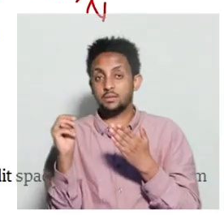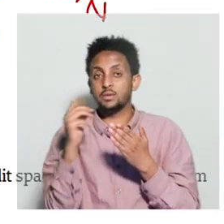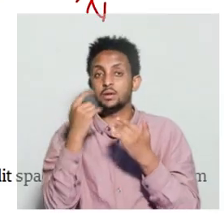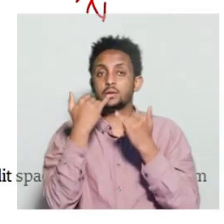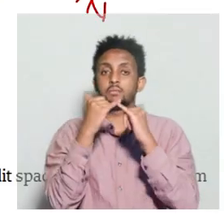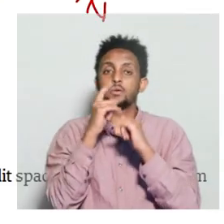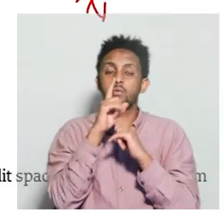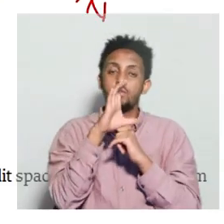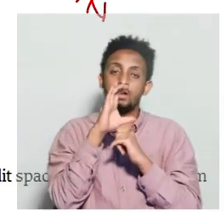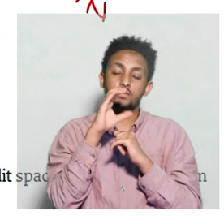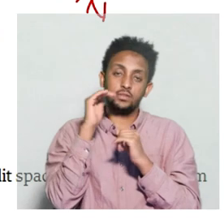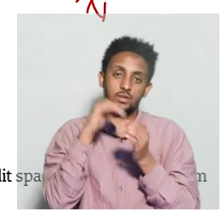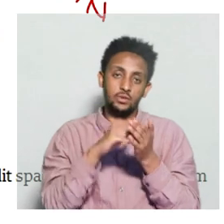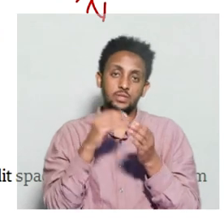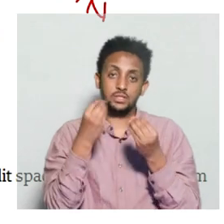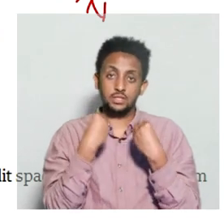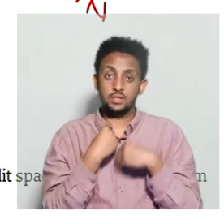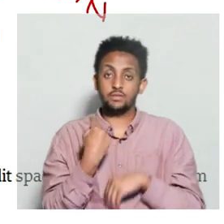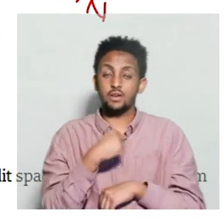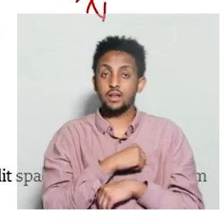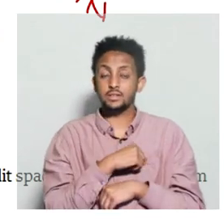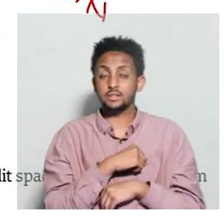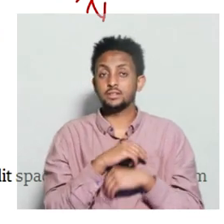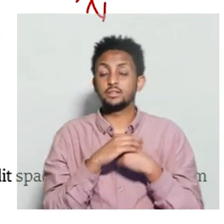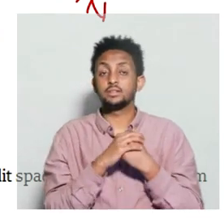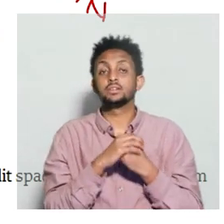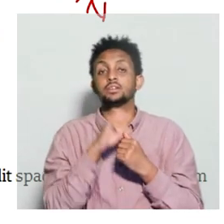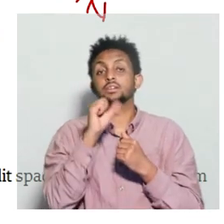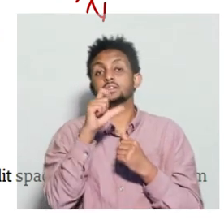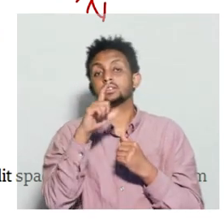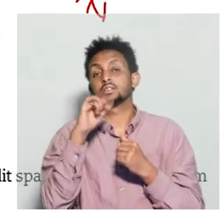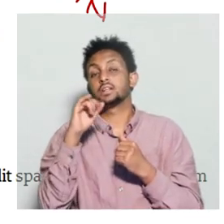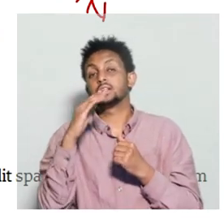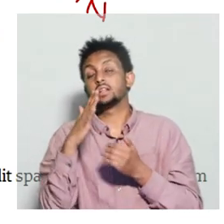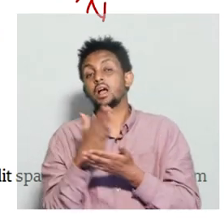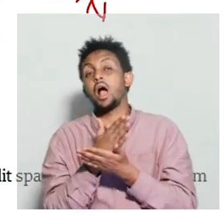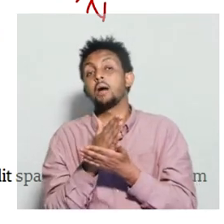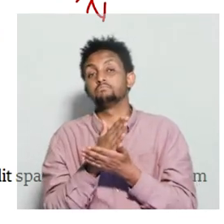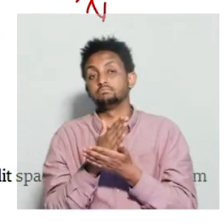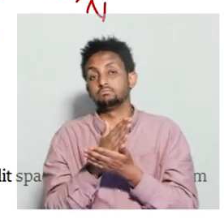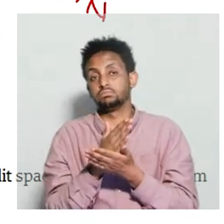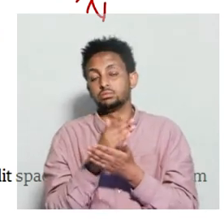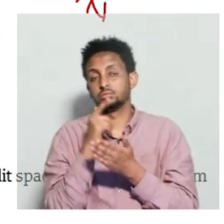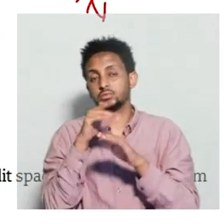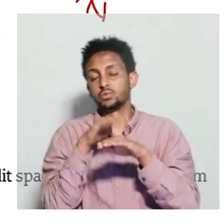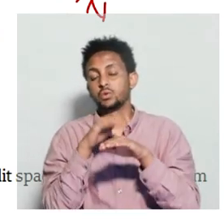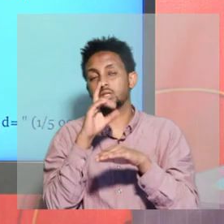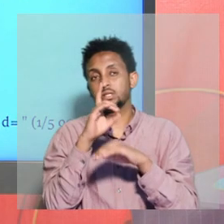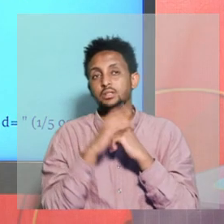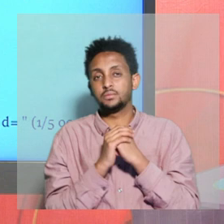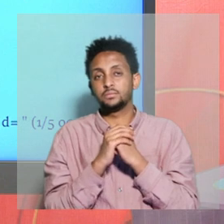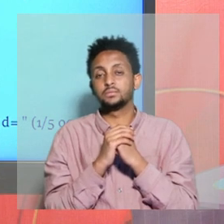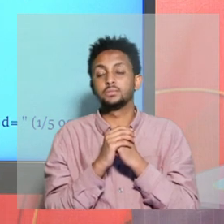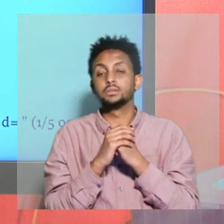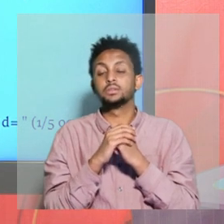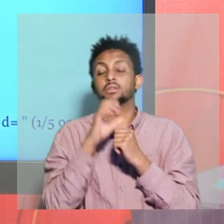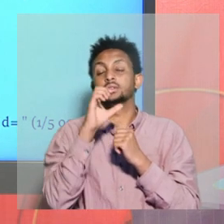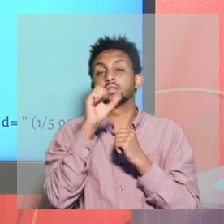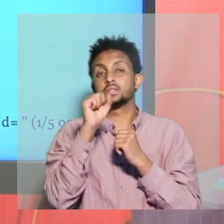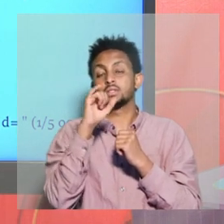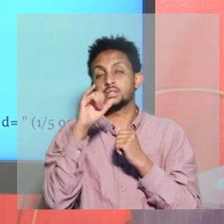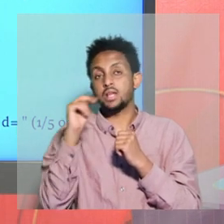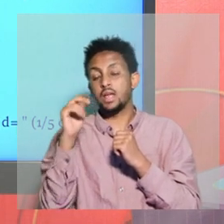per 5,000 gives us the slit gap, or we call it to be d. So the sine